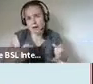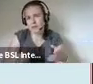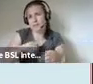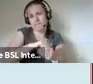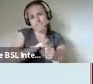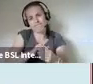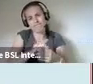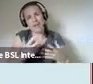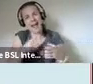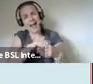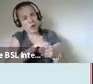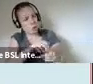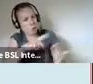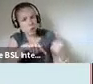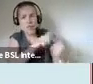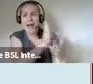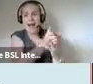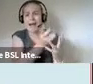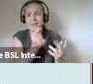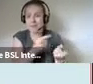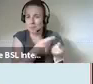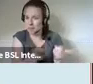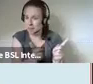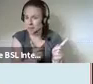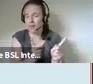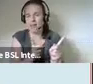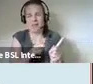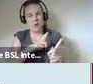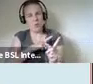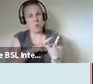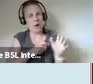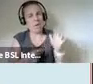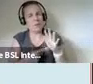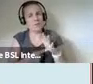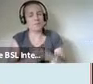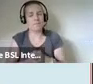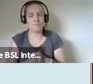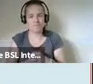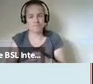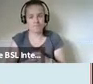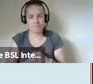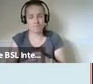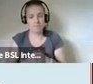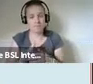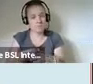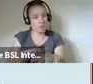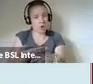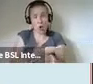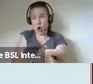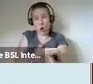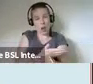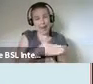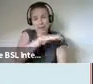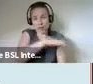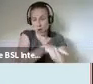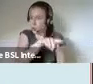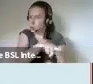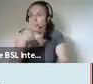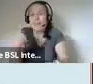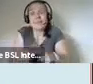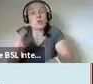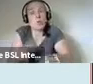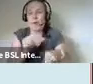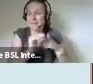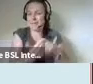of services that I just explained. Early childhood is the most rapid phase in human development with